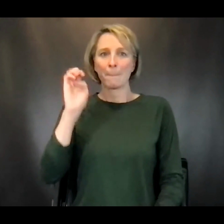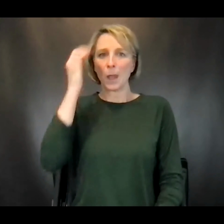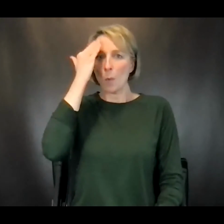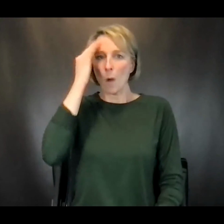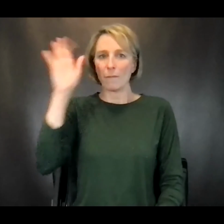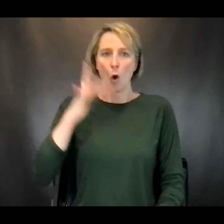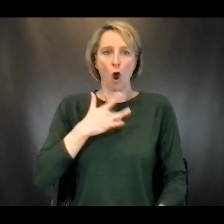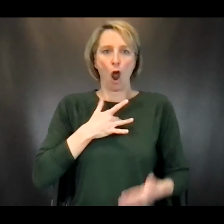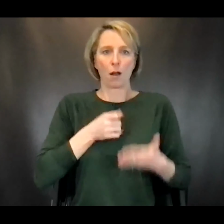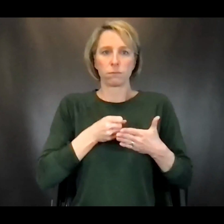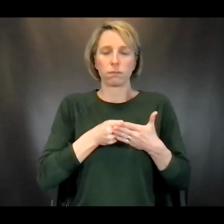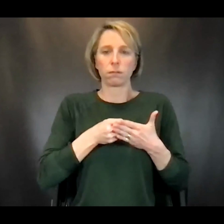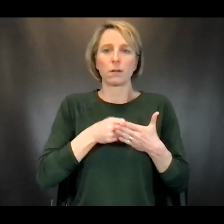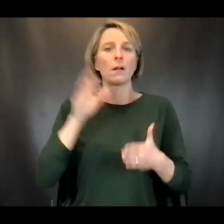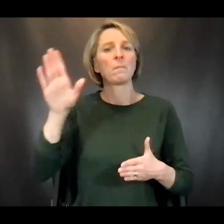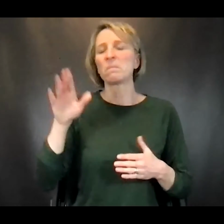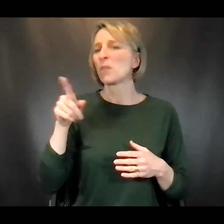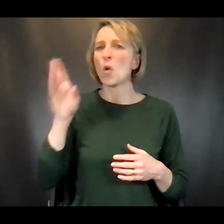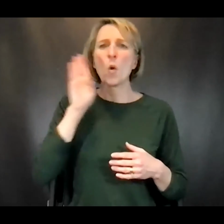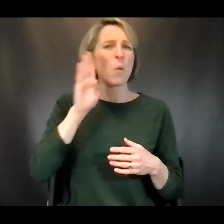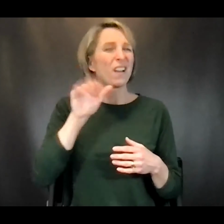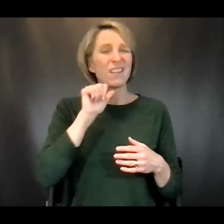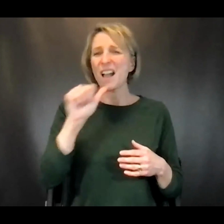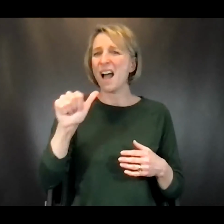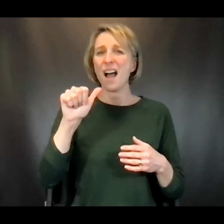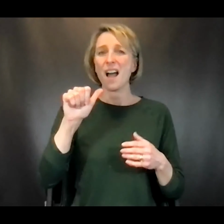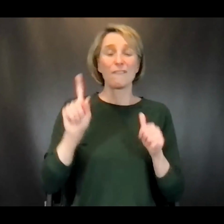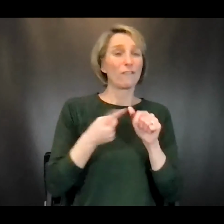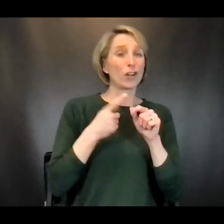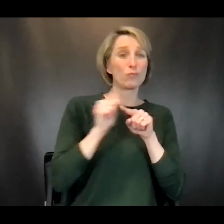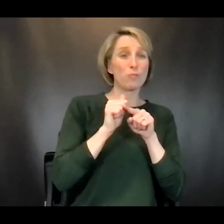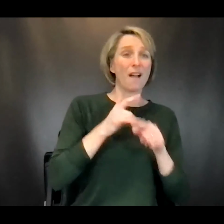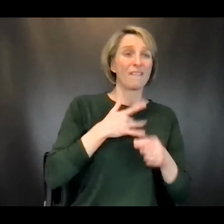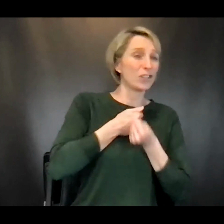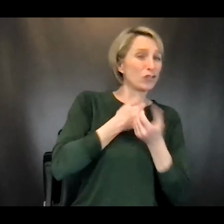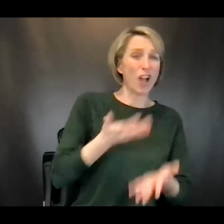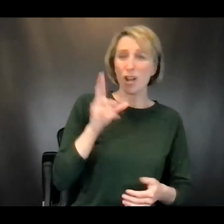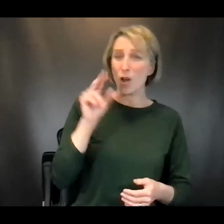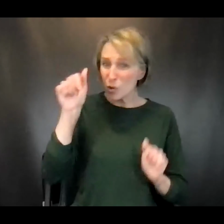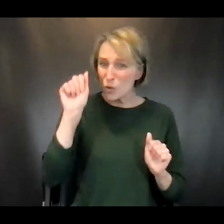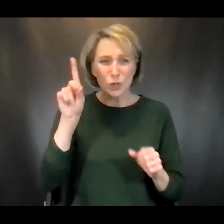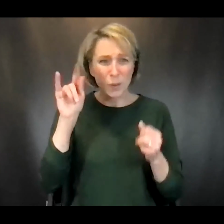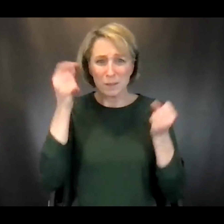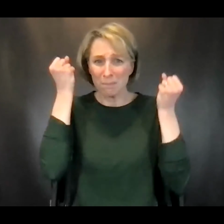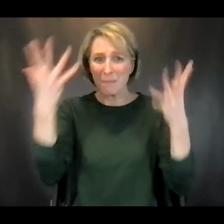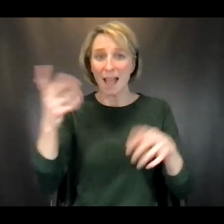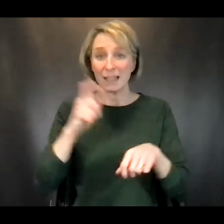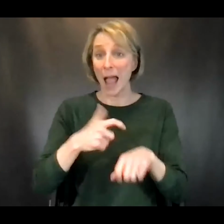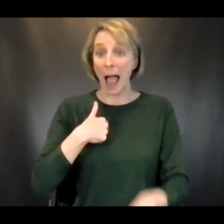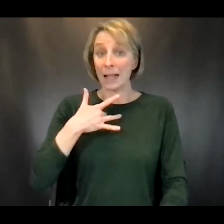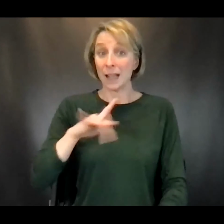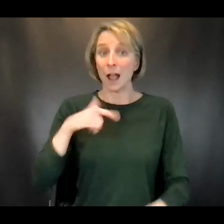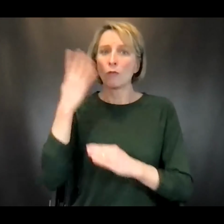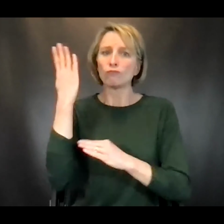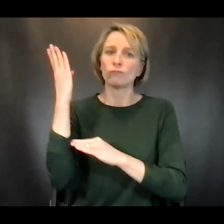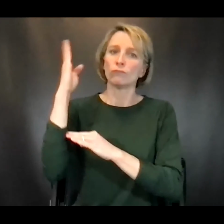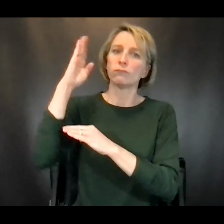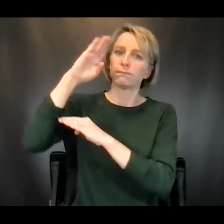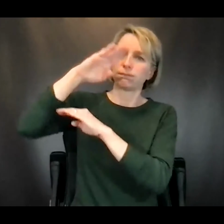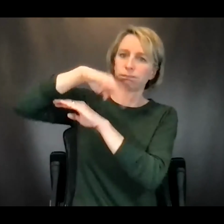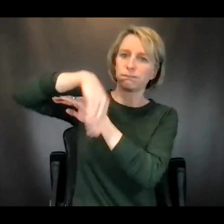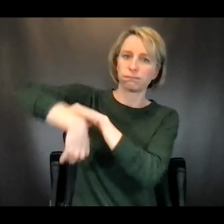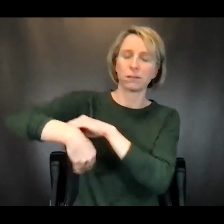wouldn't expect you to be exhausted. Frankly, you can do it as many times as you want. I'm sort of do it all day. As